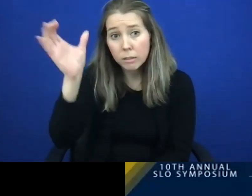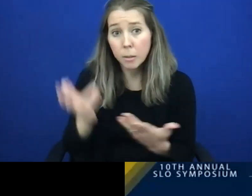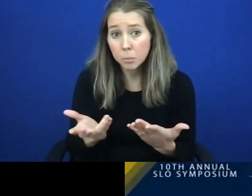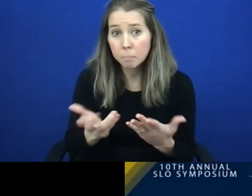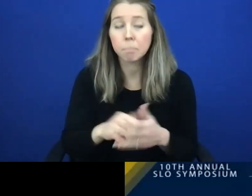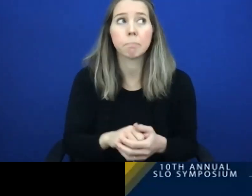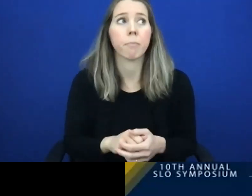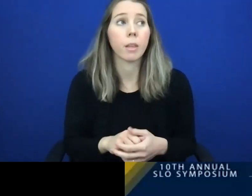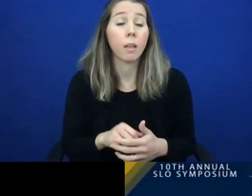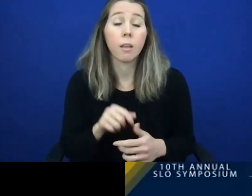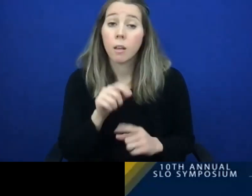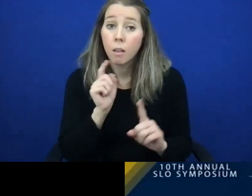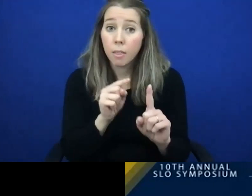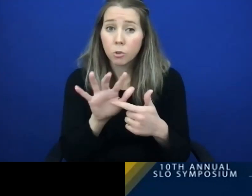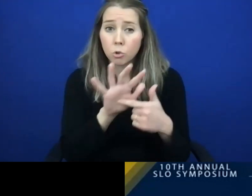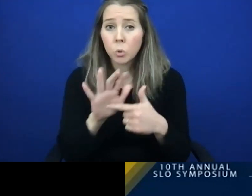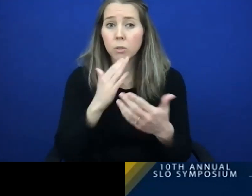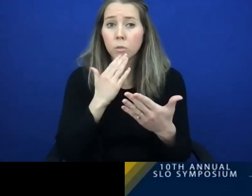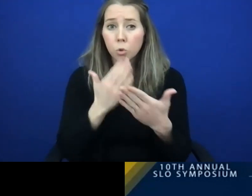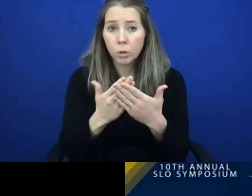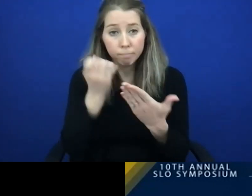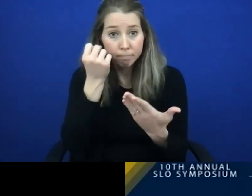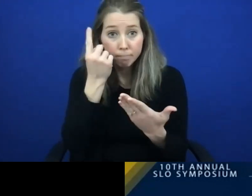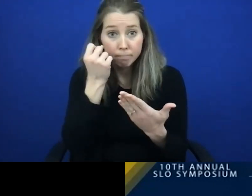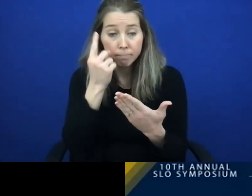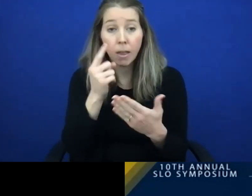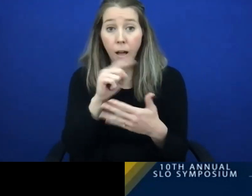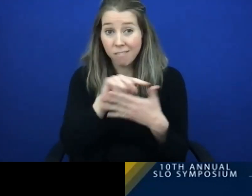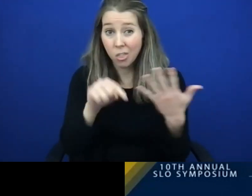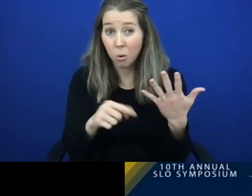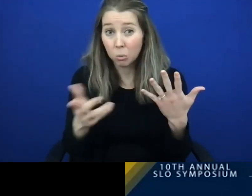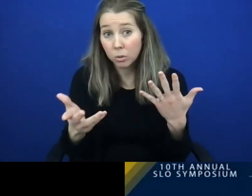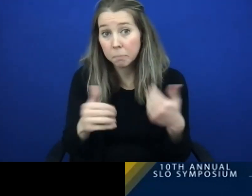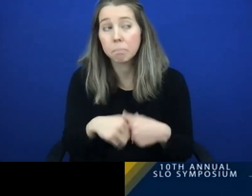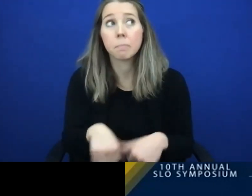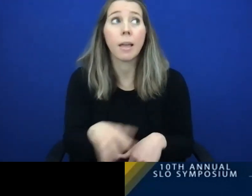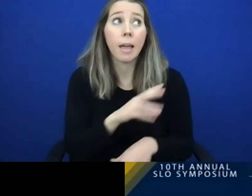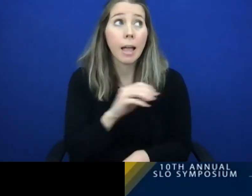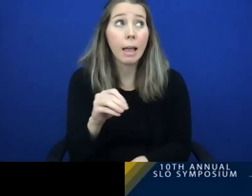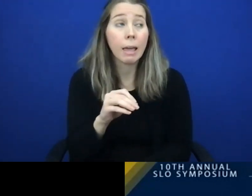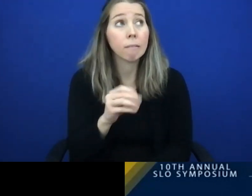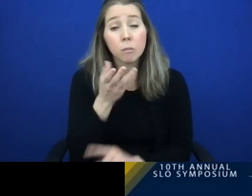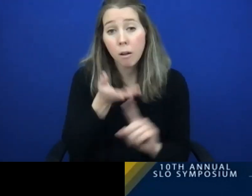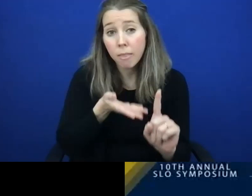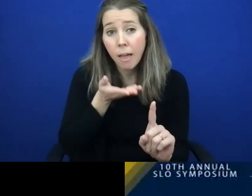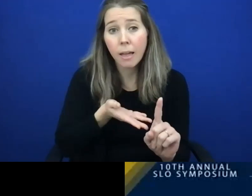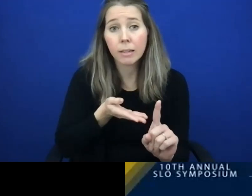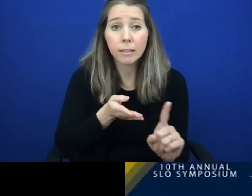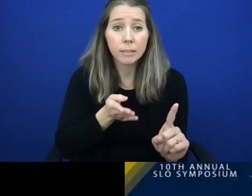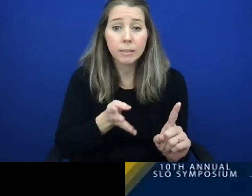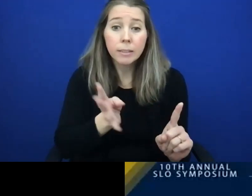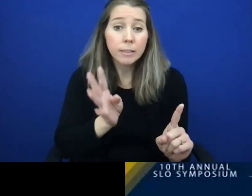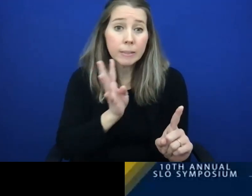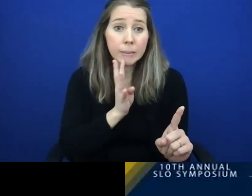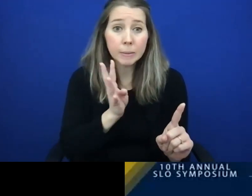are they showing a good grasp of those? And are they speaking in a way